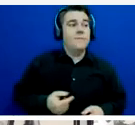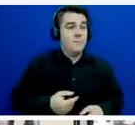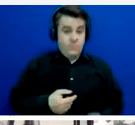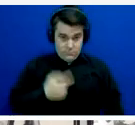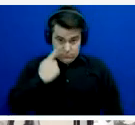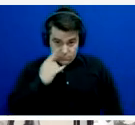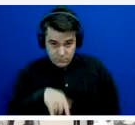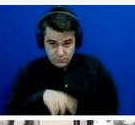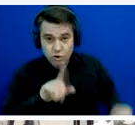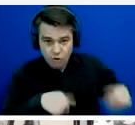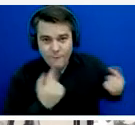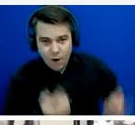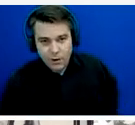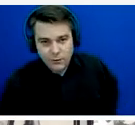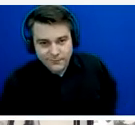far?